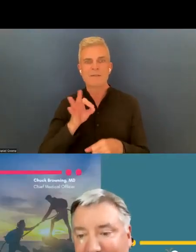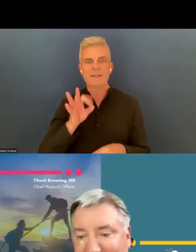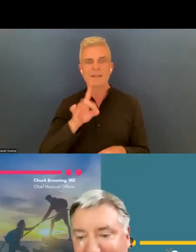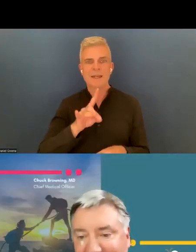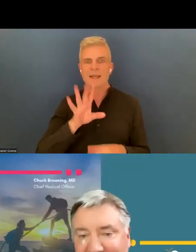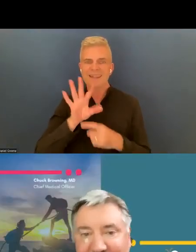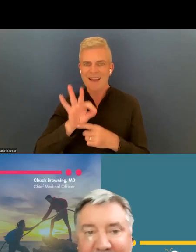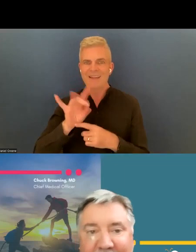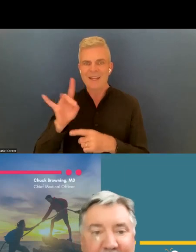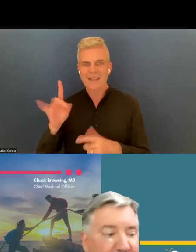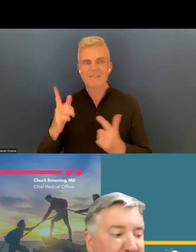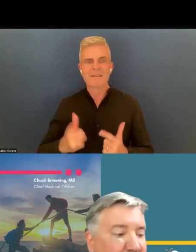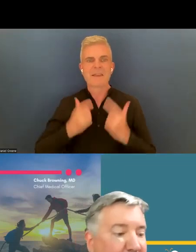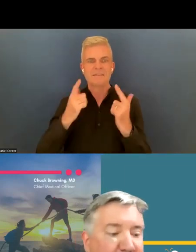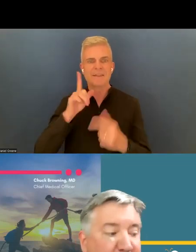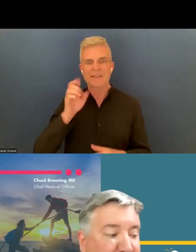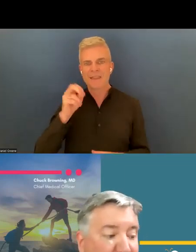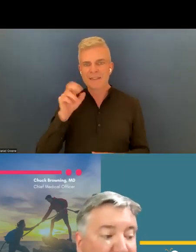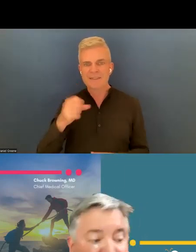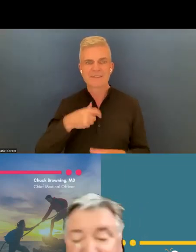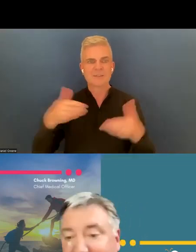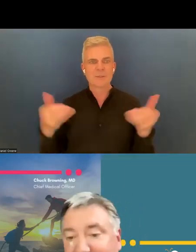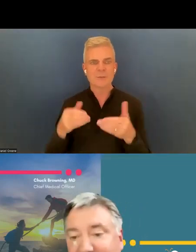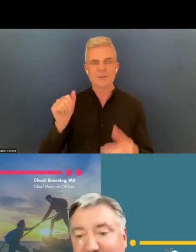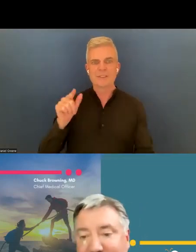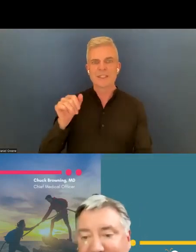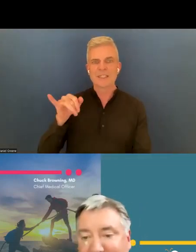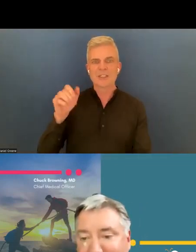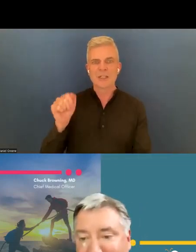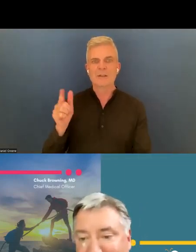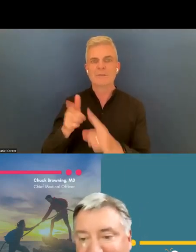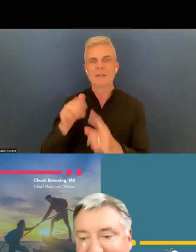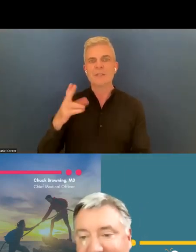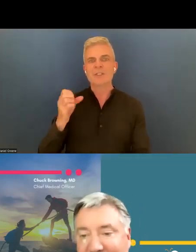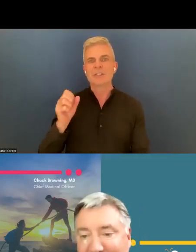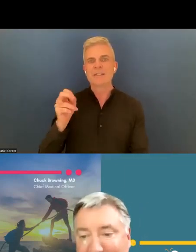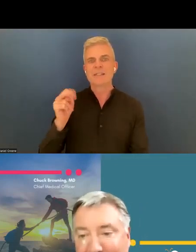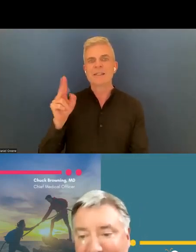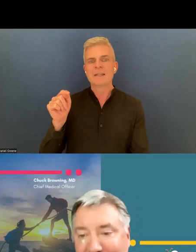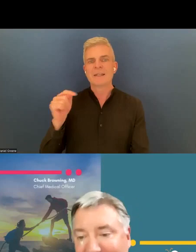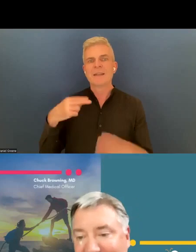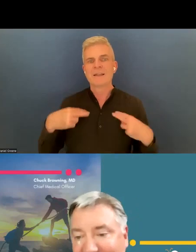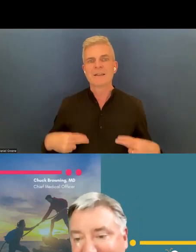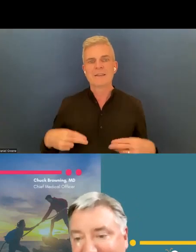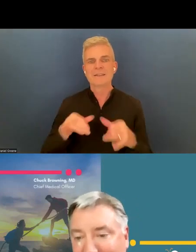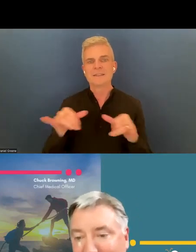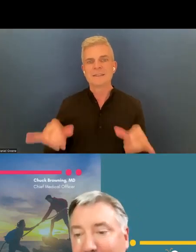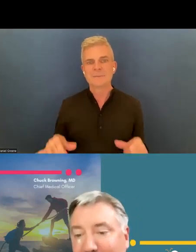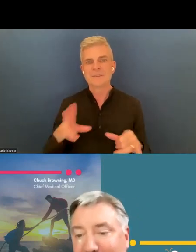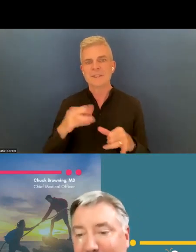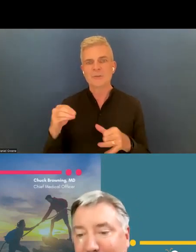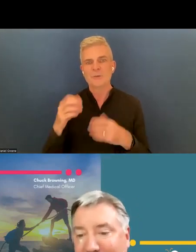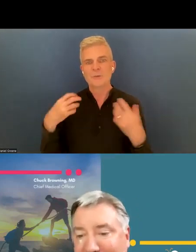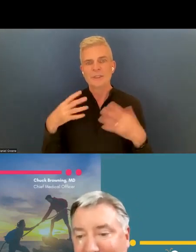So I'd love to introduce Alicia, who's coming up to us from Chestnut Health Systems as lead recovery specialist, and heard